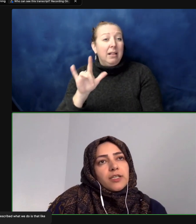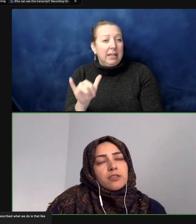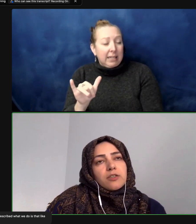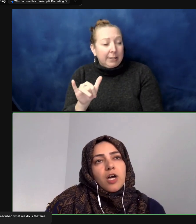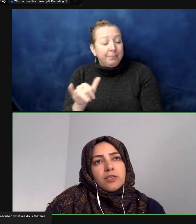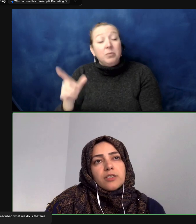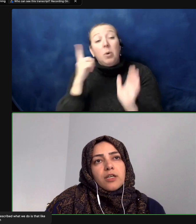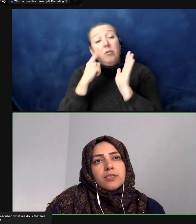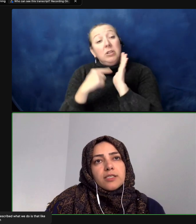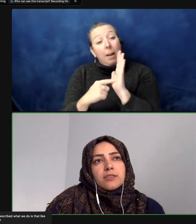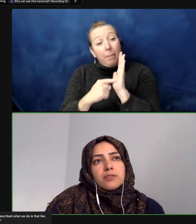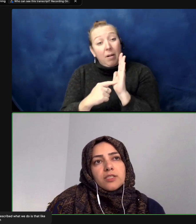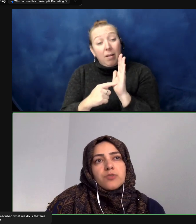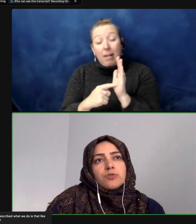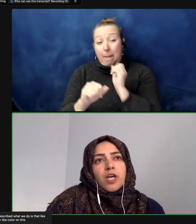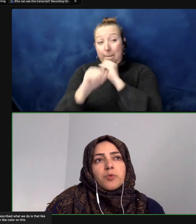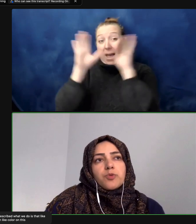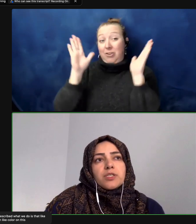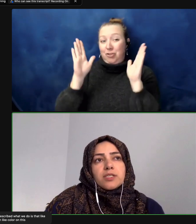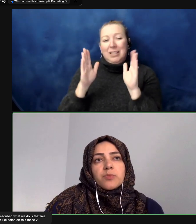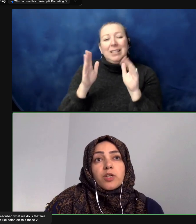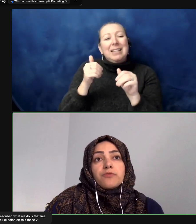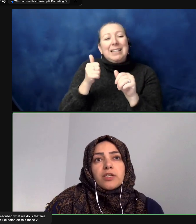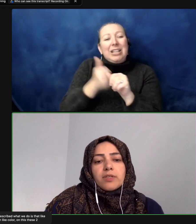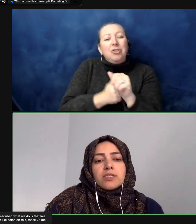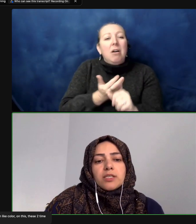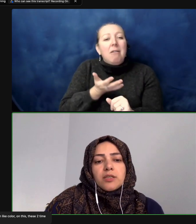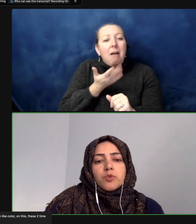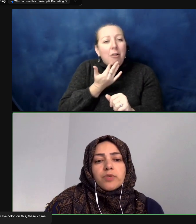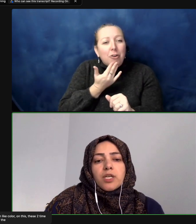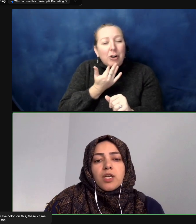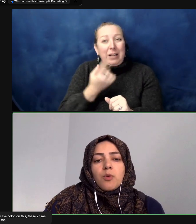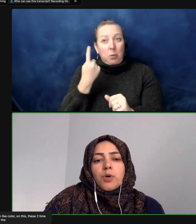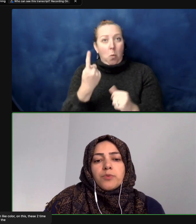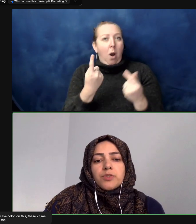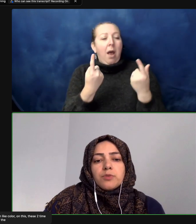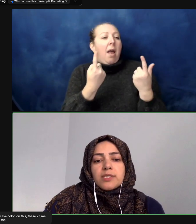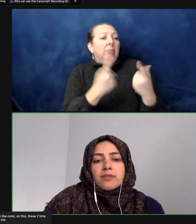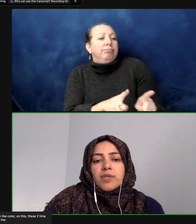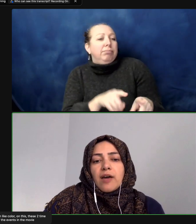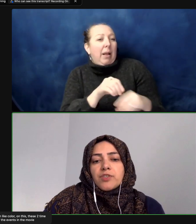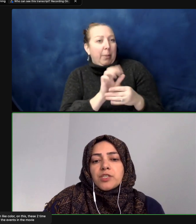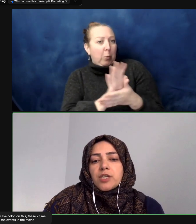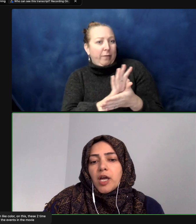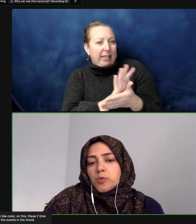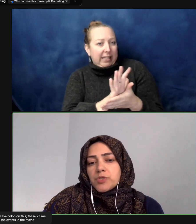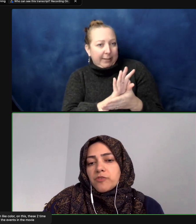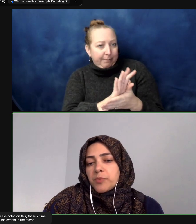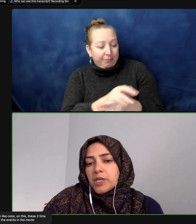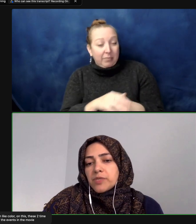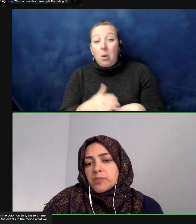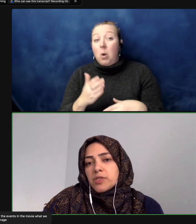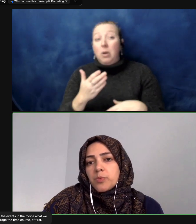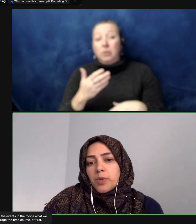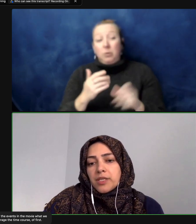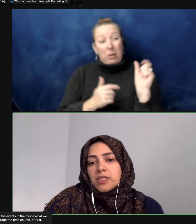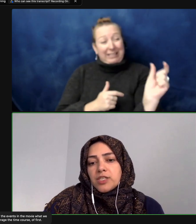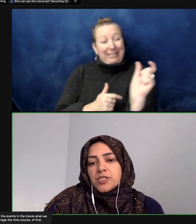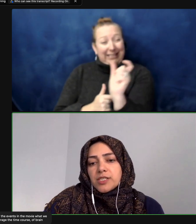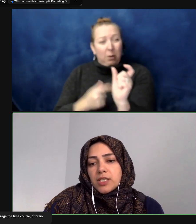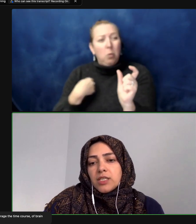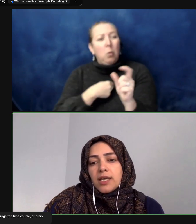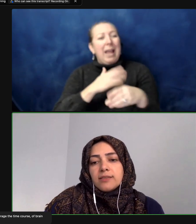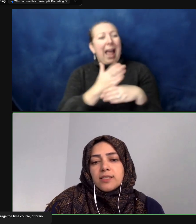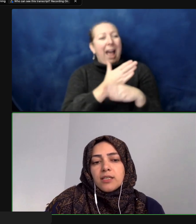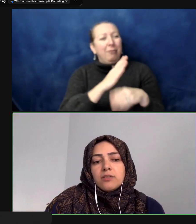each color on these two time courses is one of the events in the movie. What we do is that we average the time course of brain response within